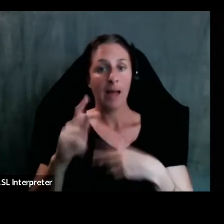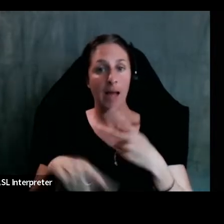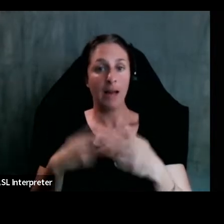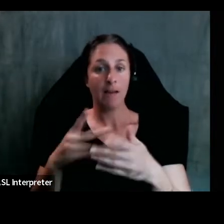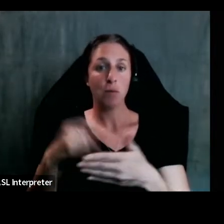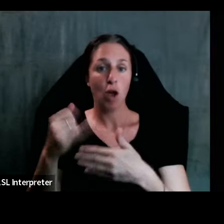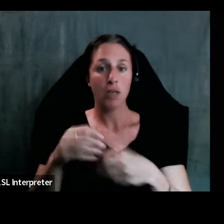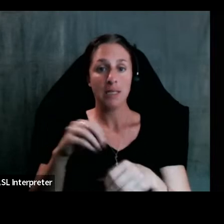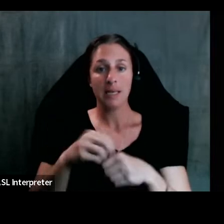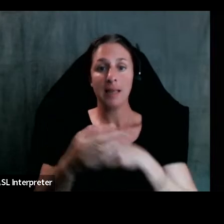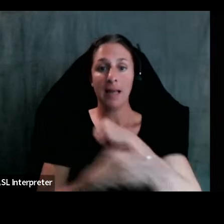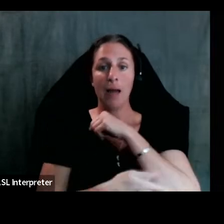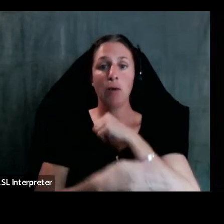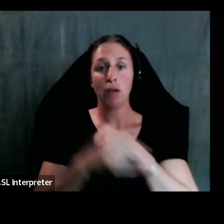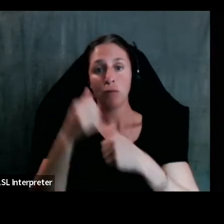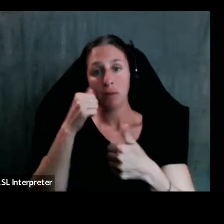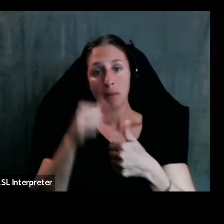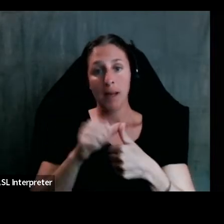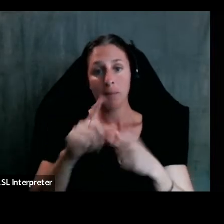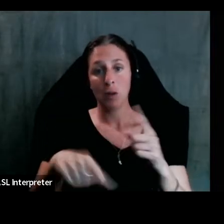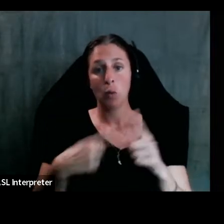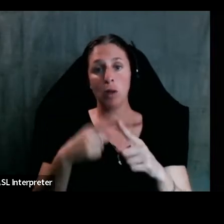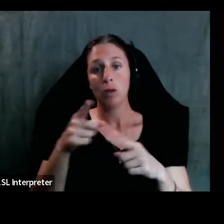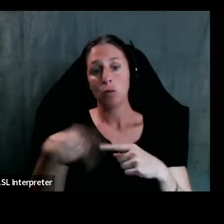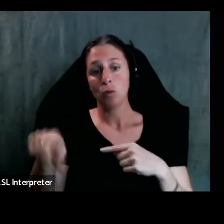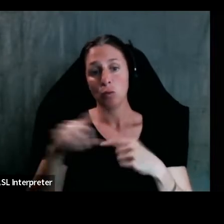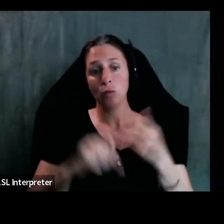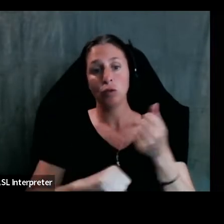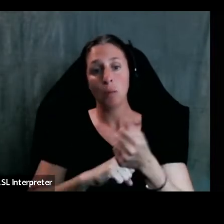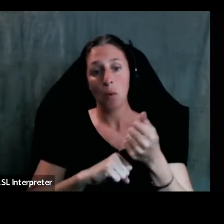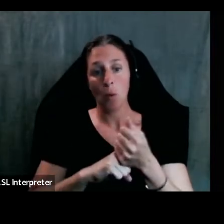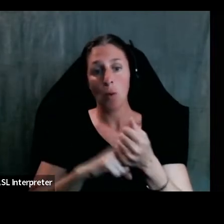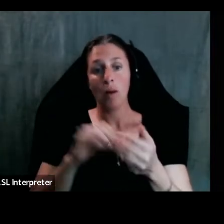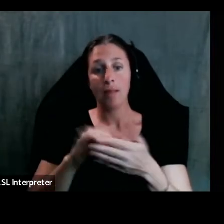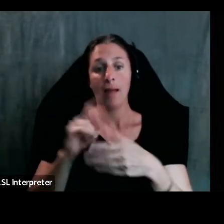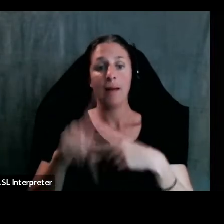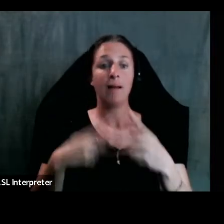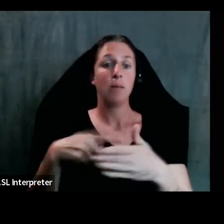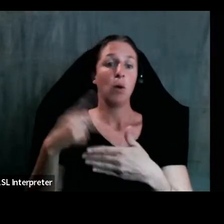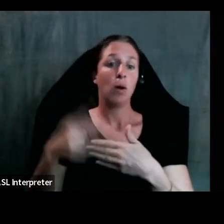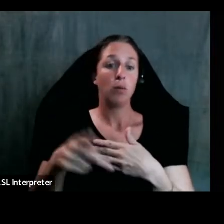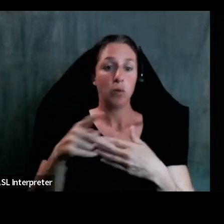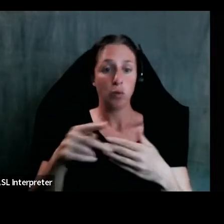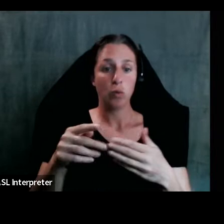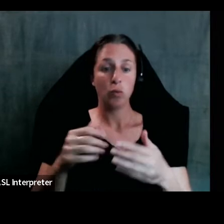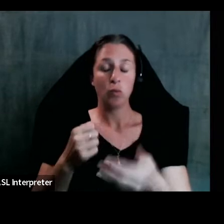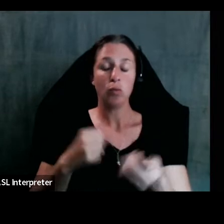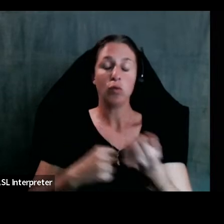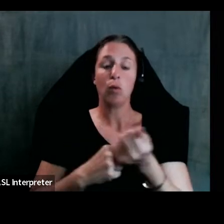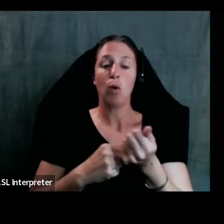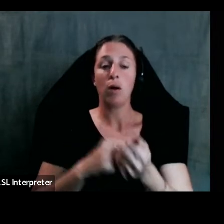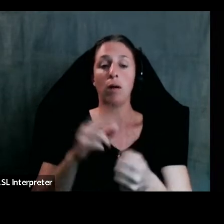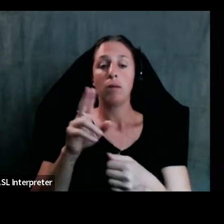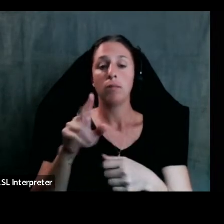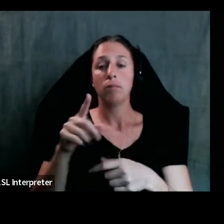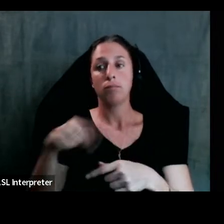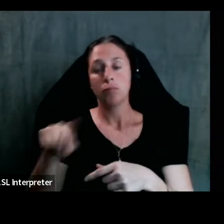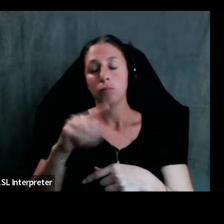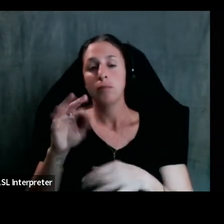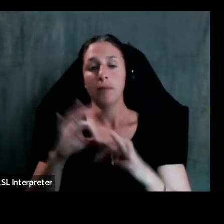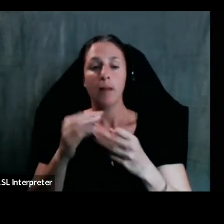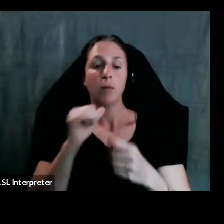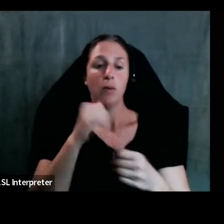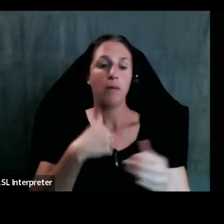county, remember that when you support programs like that, you're supporting unhoused families. So thank